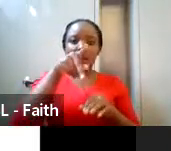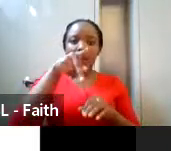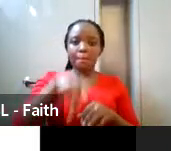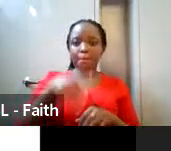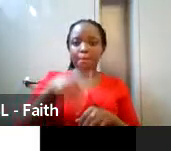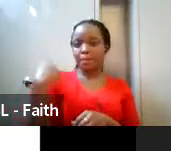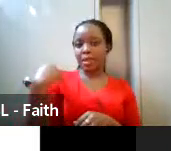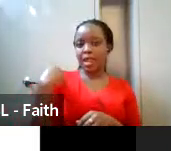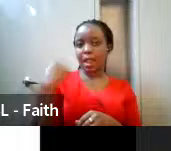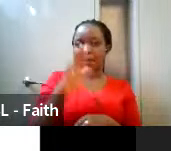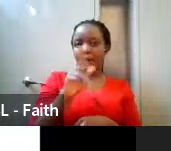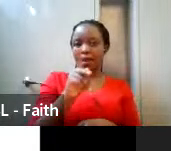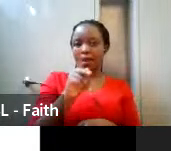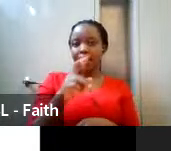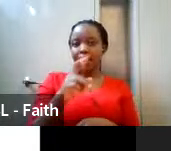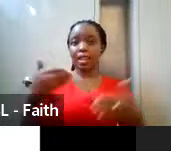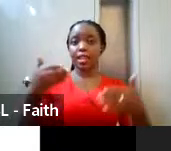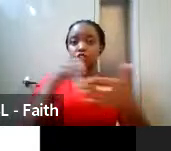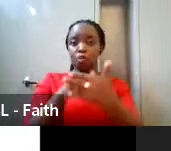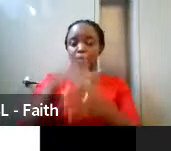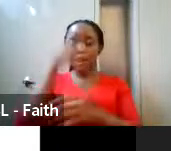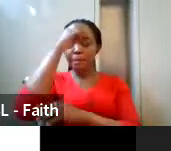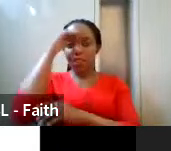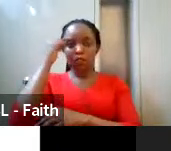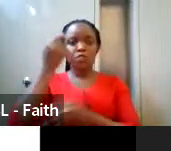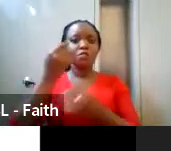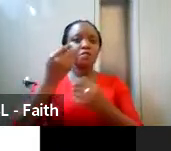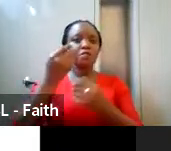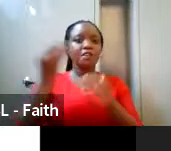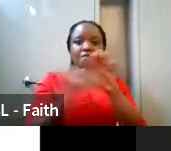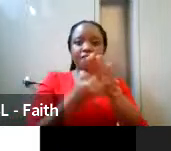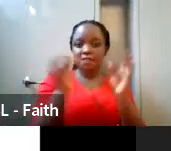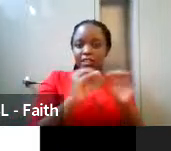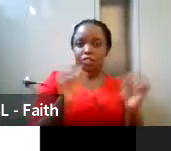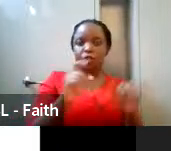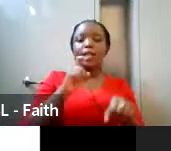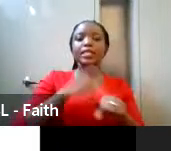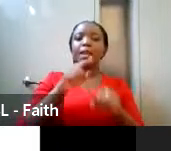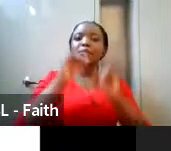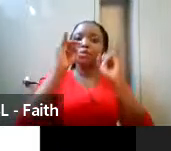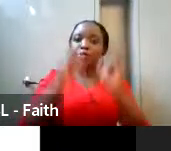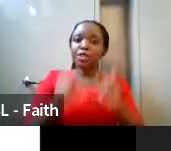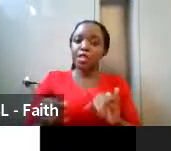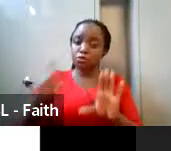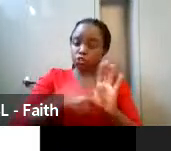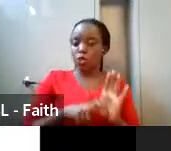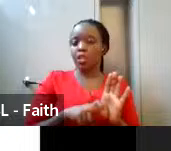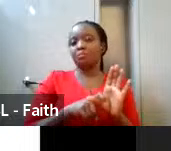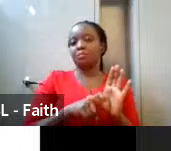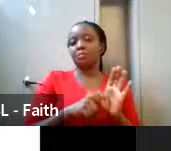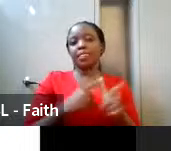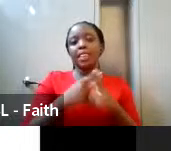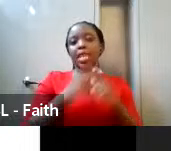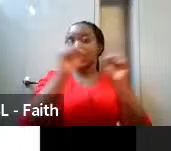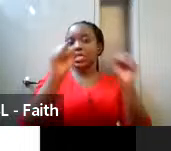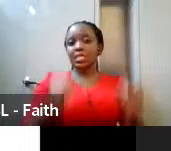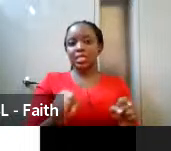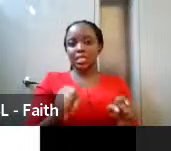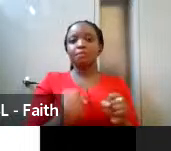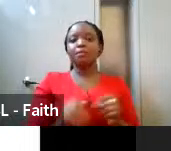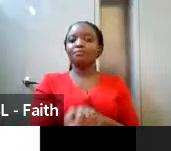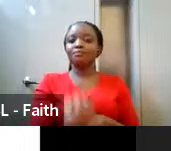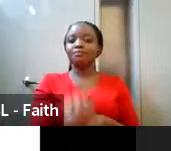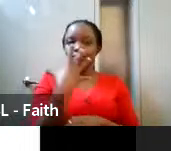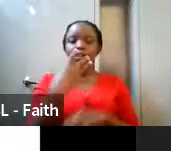because of compliance, as mentioned, once you onboard on eTIMS, the system's automated to be